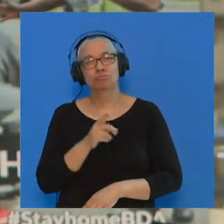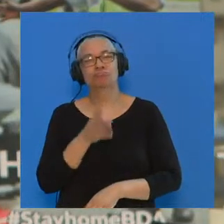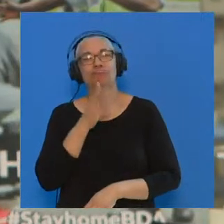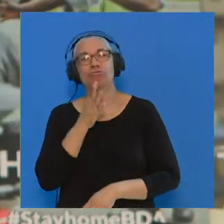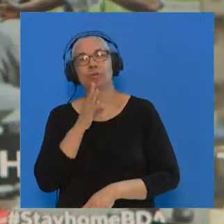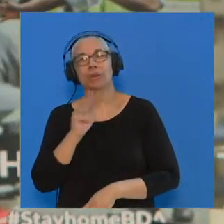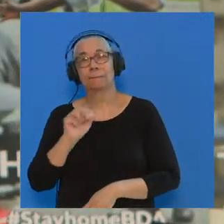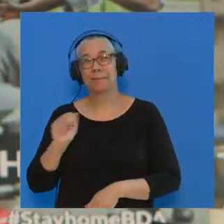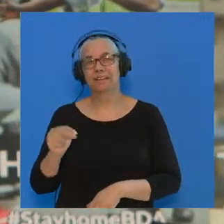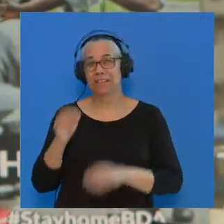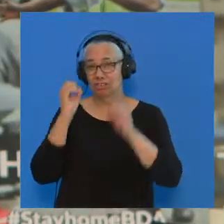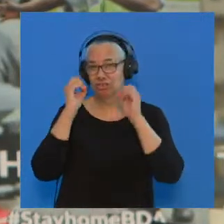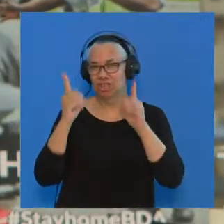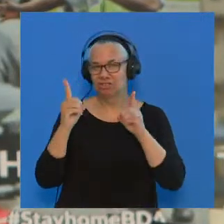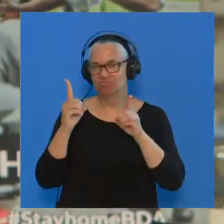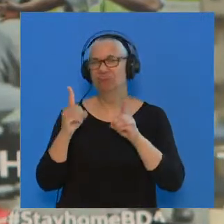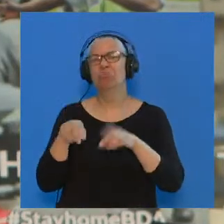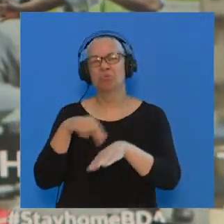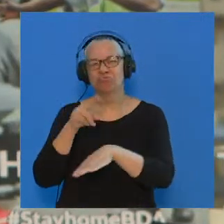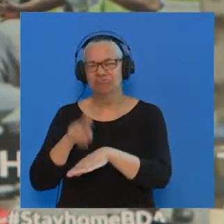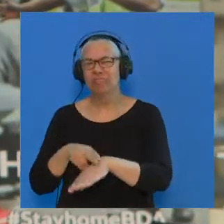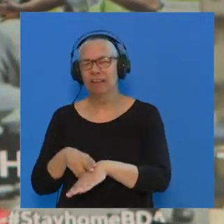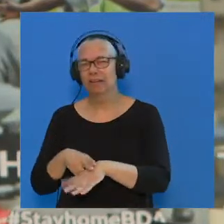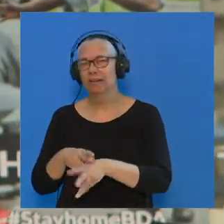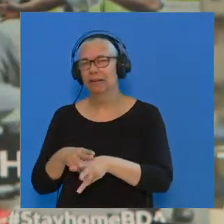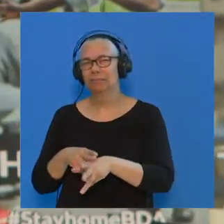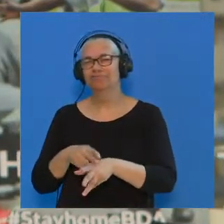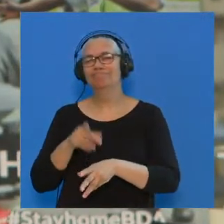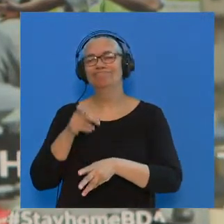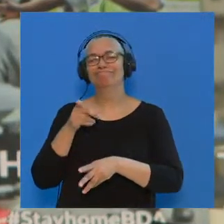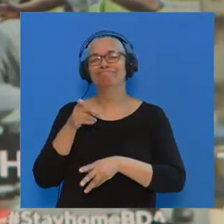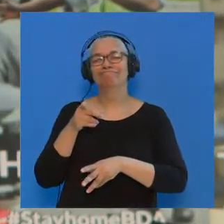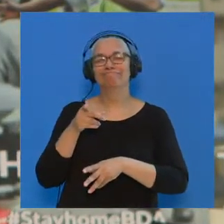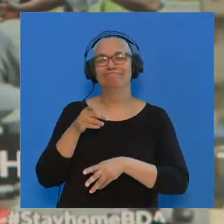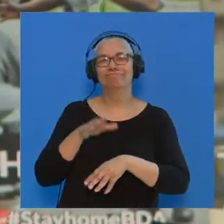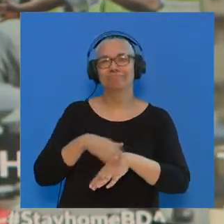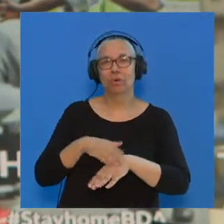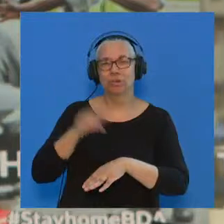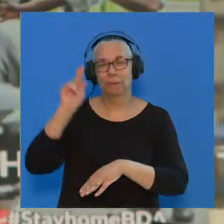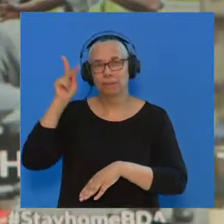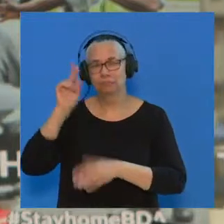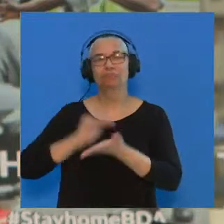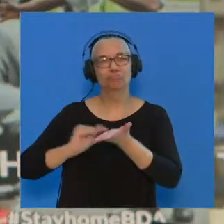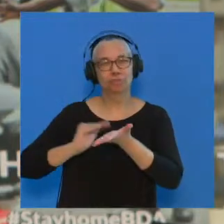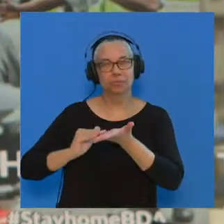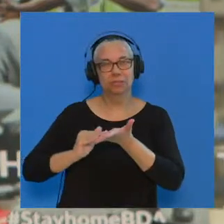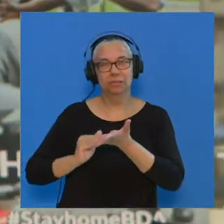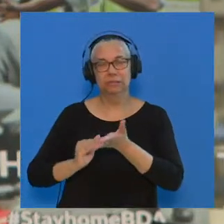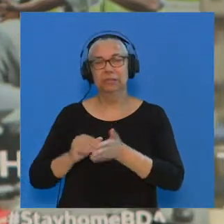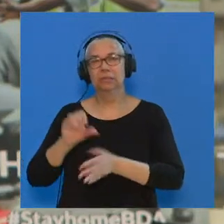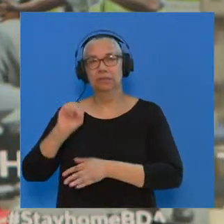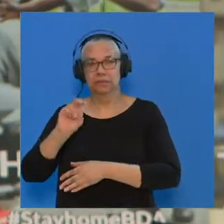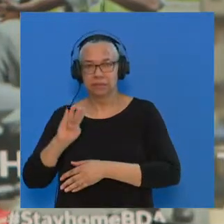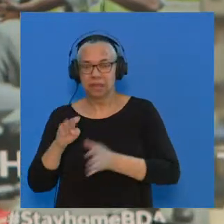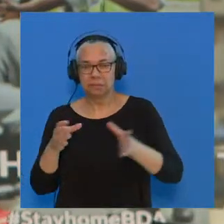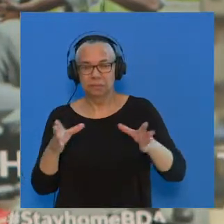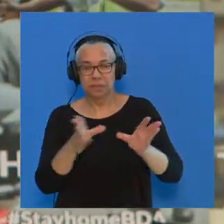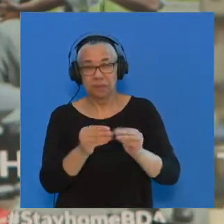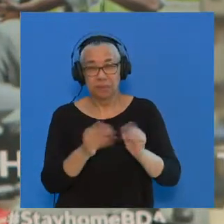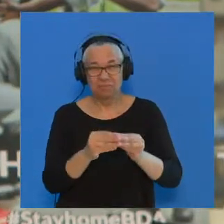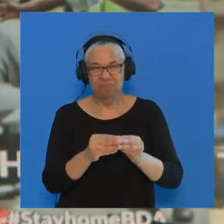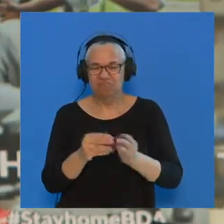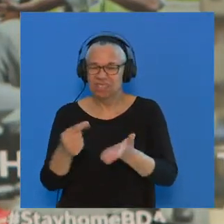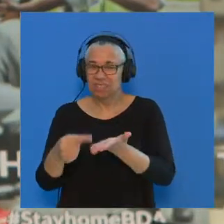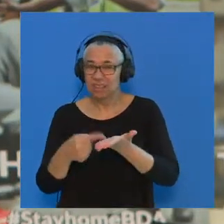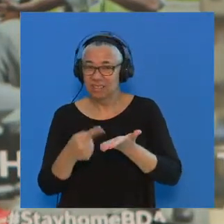Education on a regular basis. He is on the parliamentary, on the ministerial subcommittee that's dealing with this matter, and he